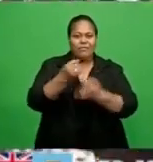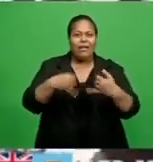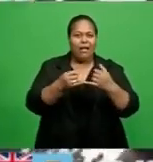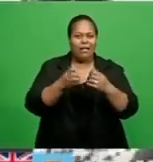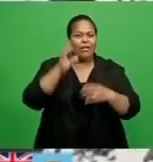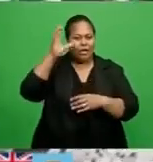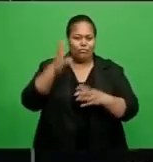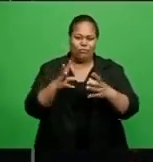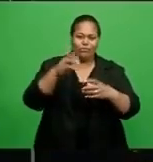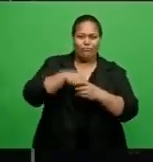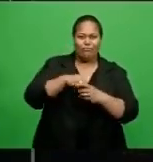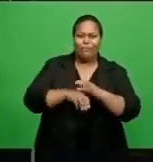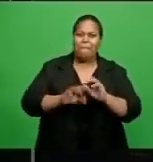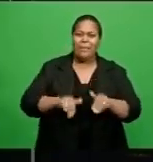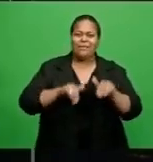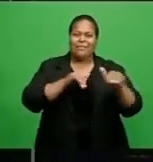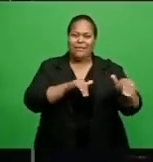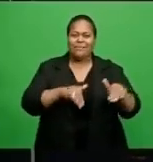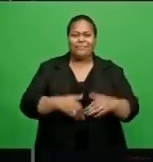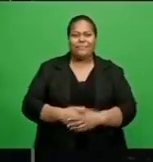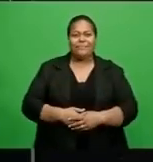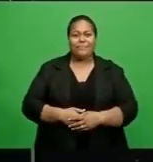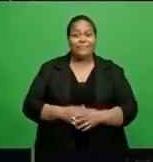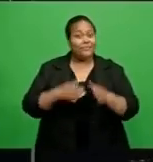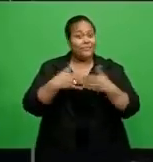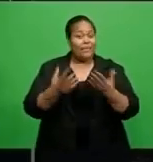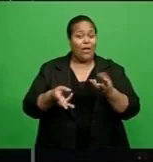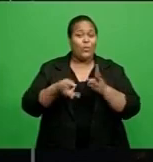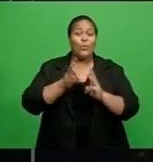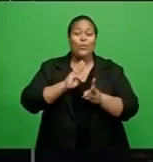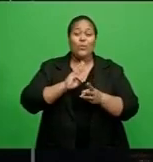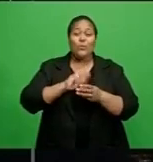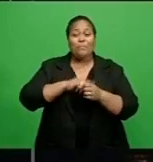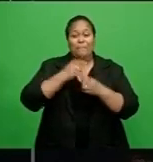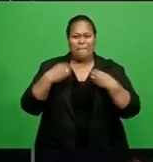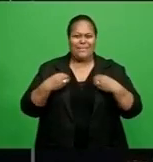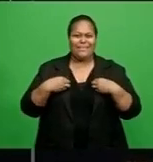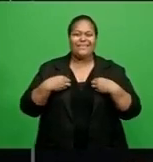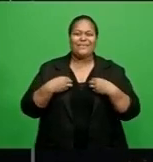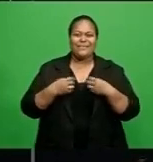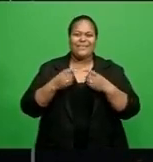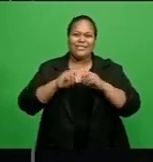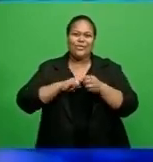FBC News. And Whitney is here now with the latest from the business world.